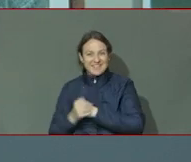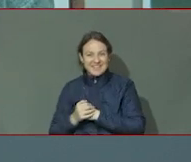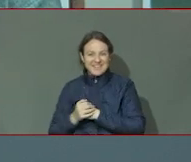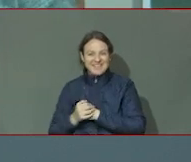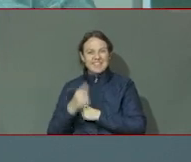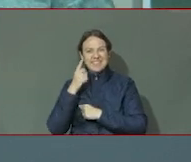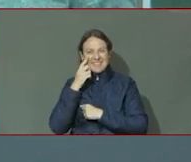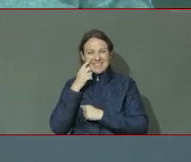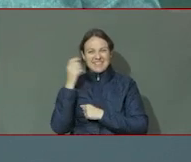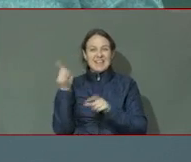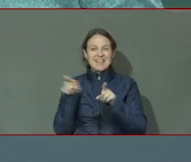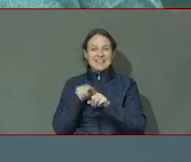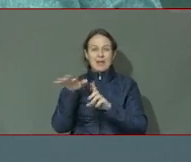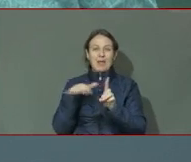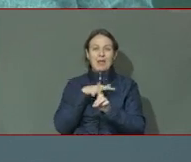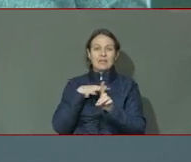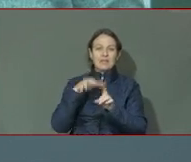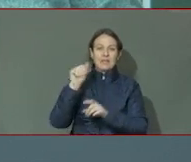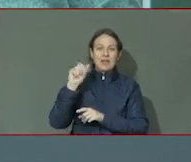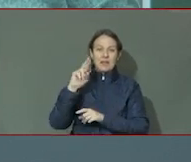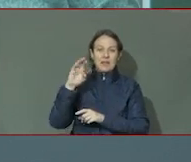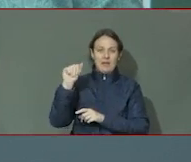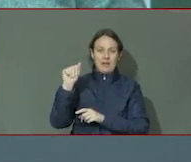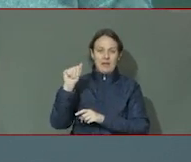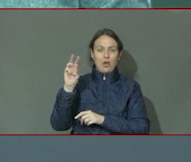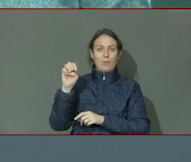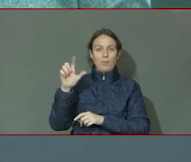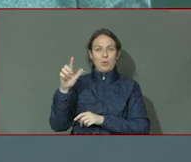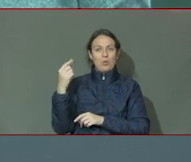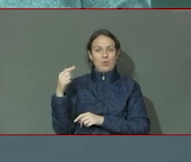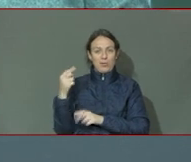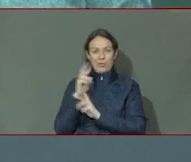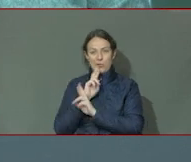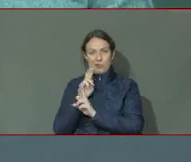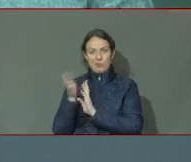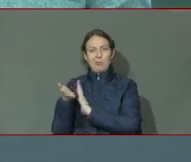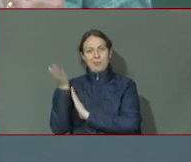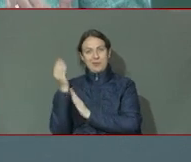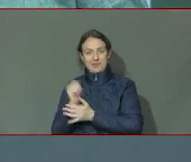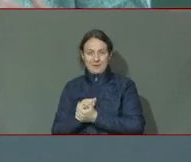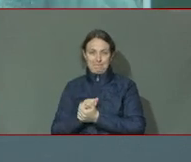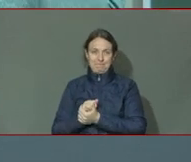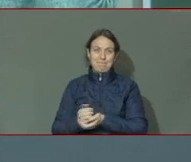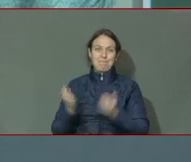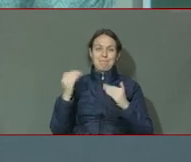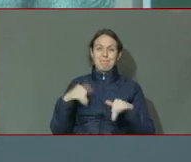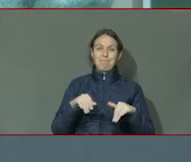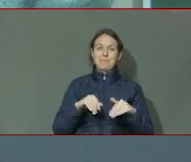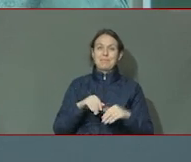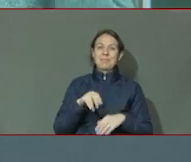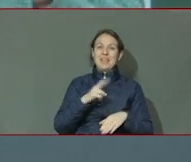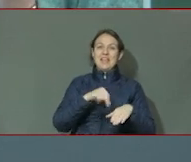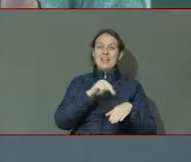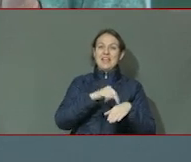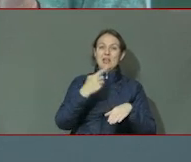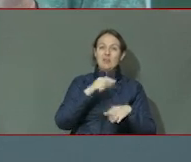about surface area. The amount of moles of the reaction increases. And then the nature of the